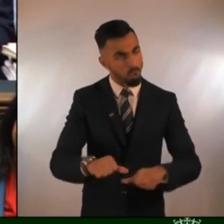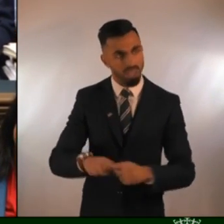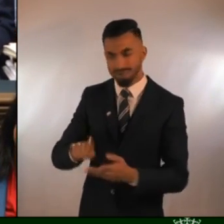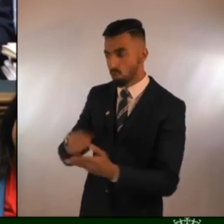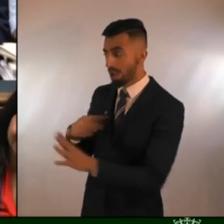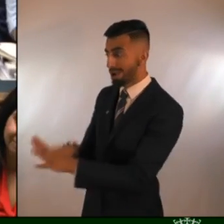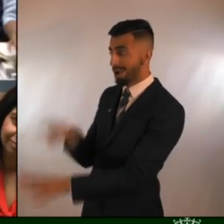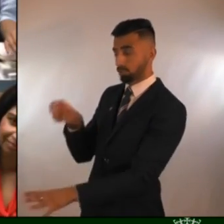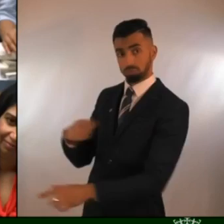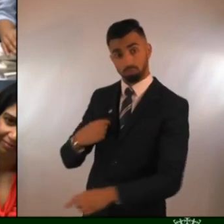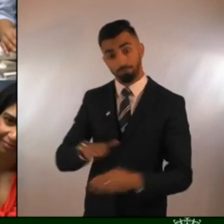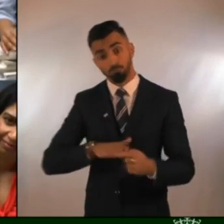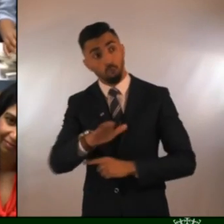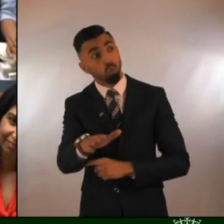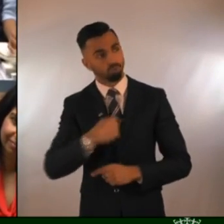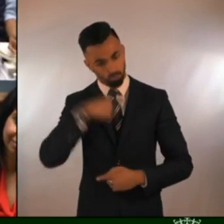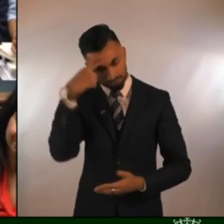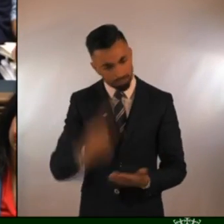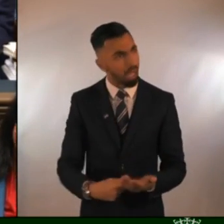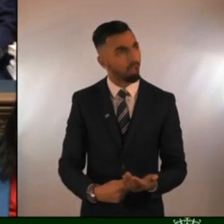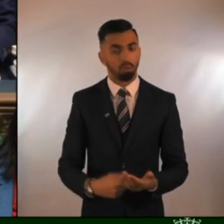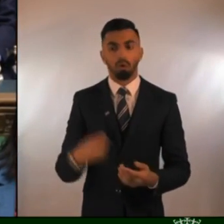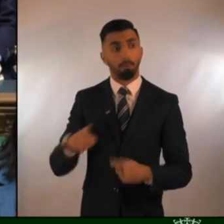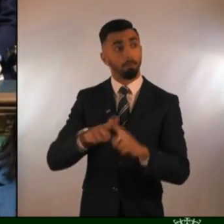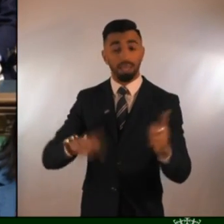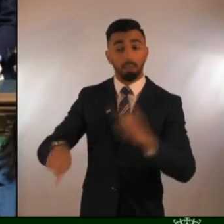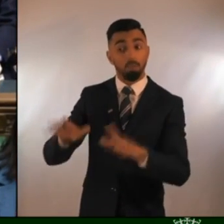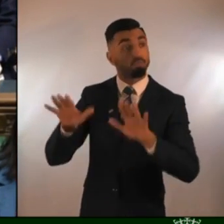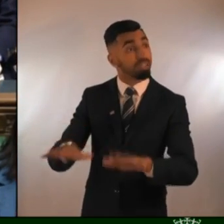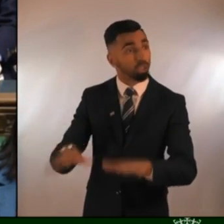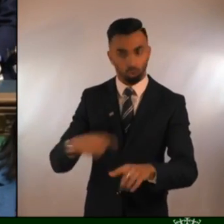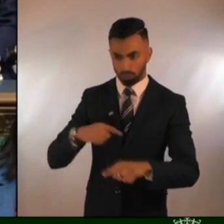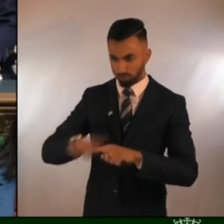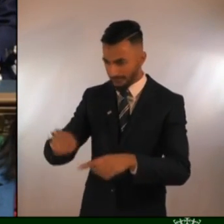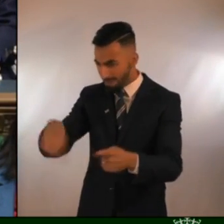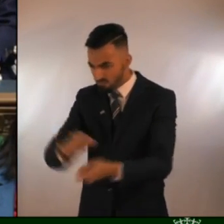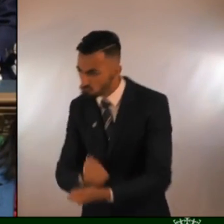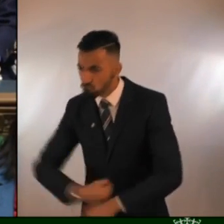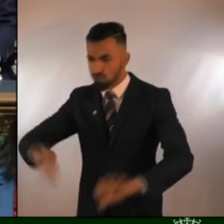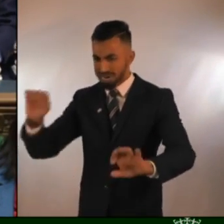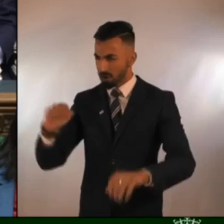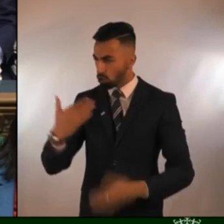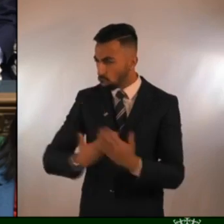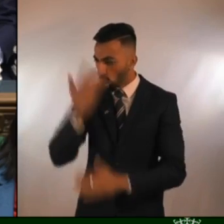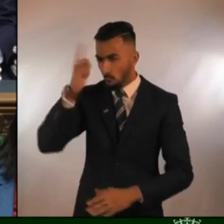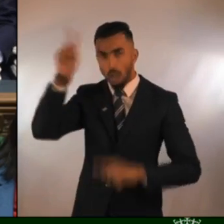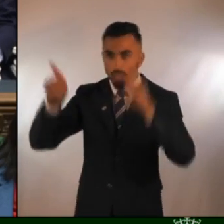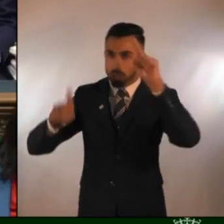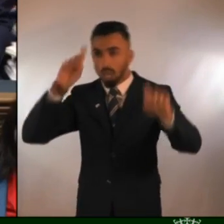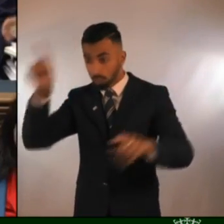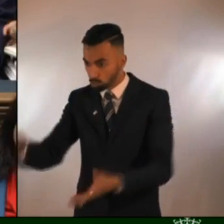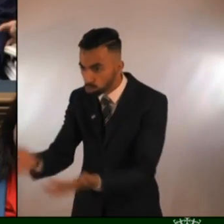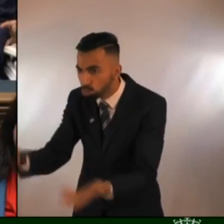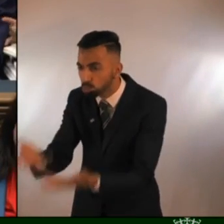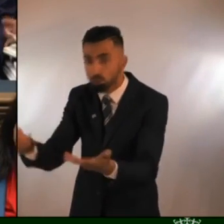a future where we unleash the energy, inventiveness and creativity of all the British people, and a future where we look outwards and